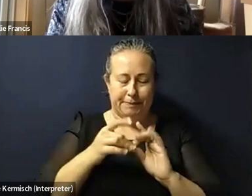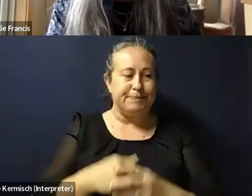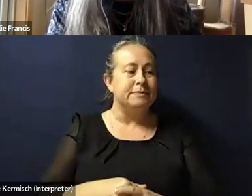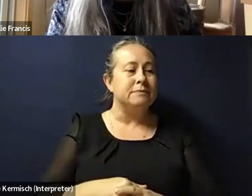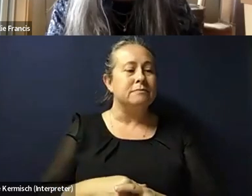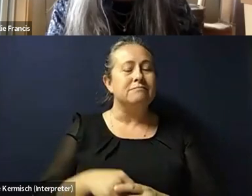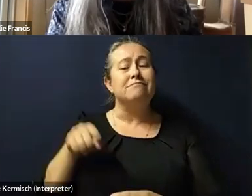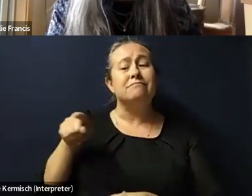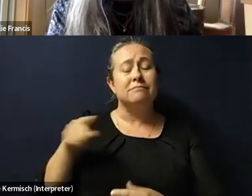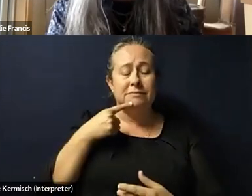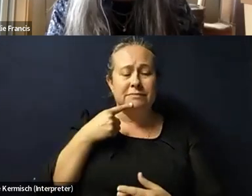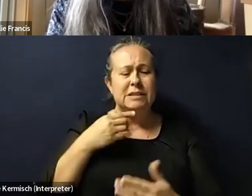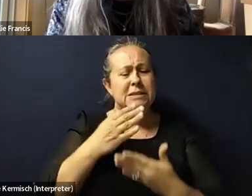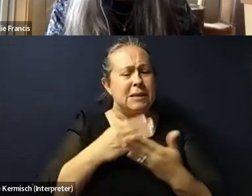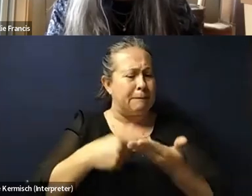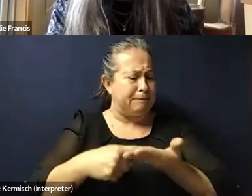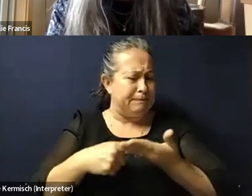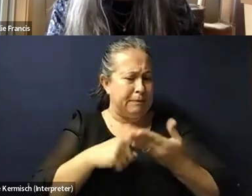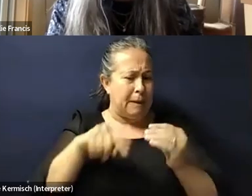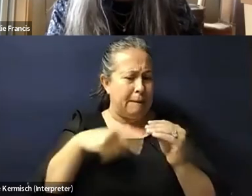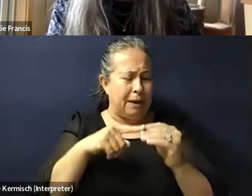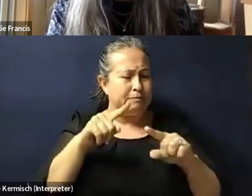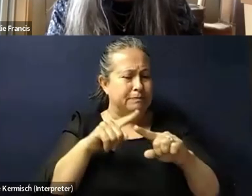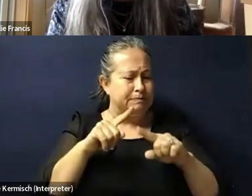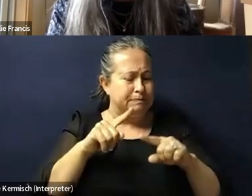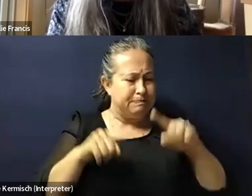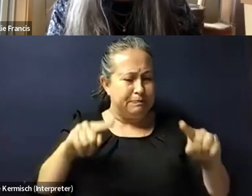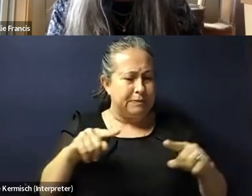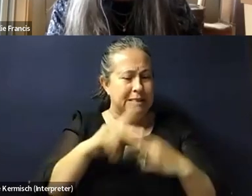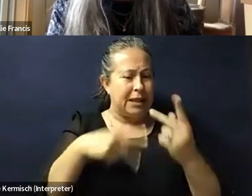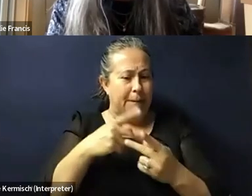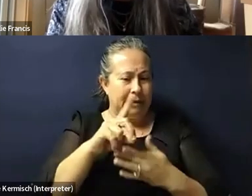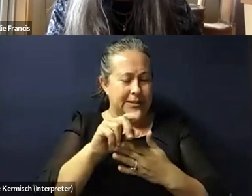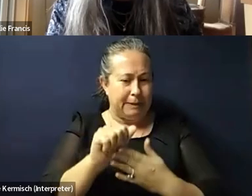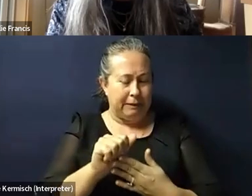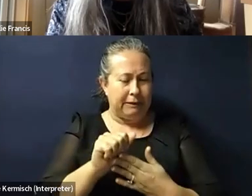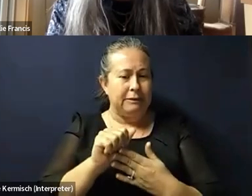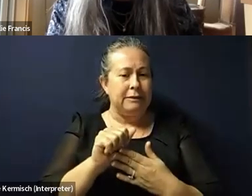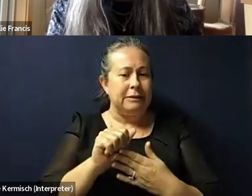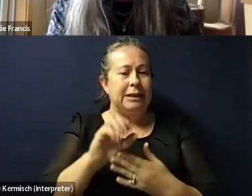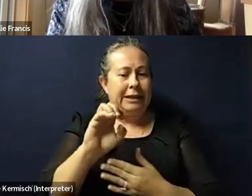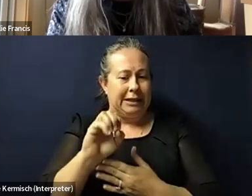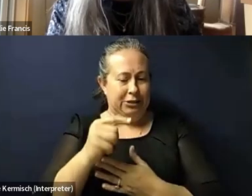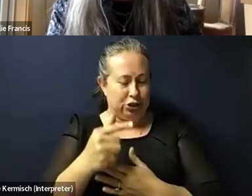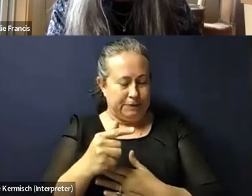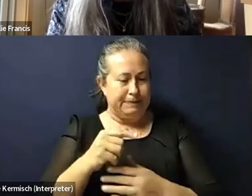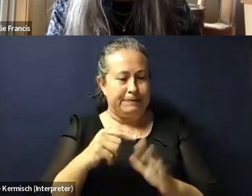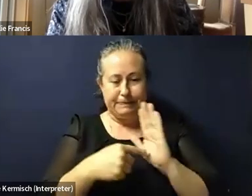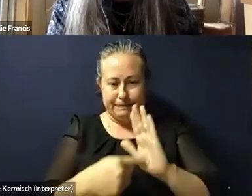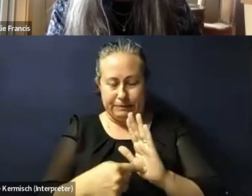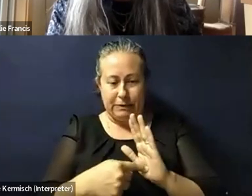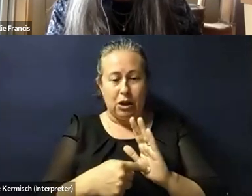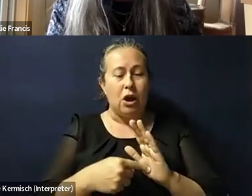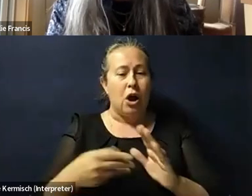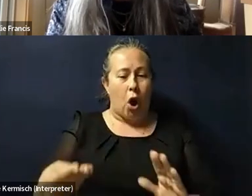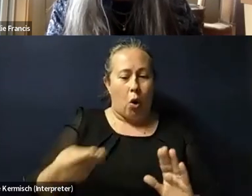They say there has been some discussion about different types of disability, e.g. acquired versus